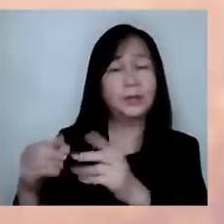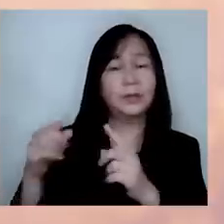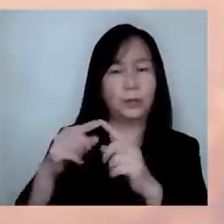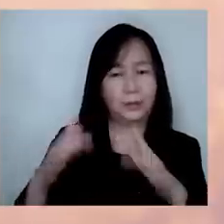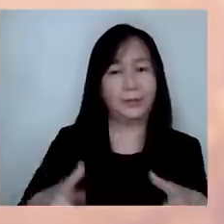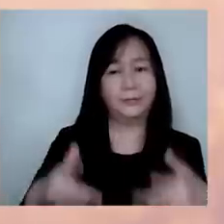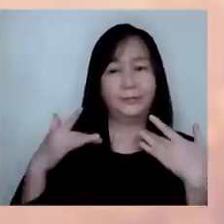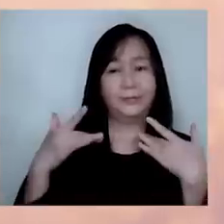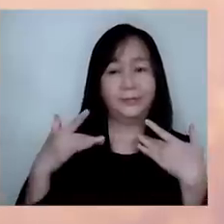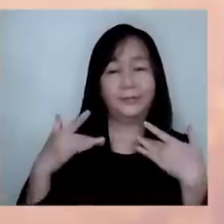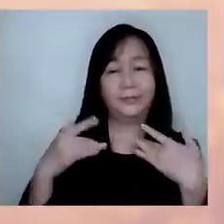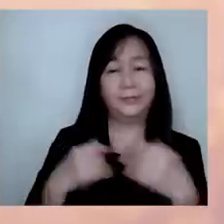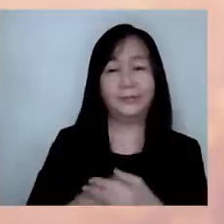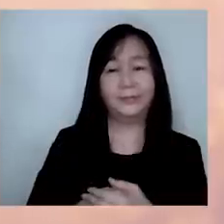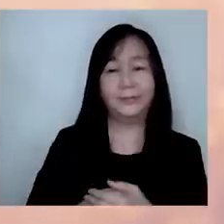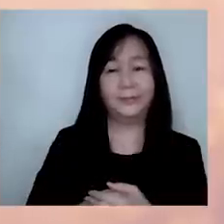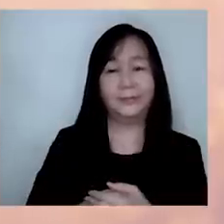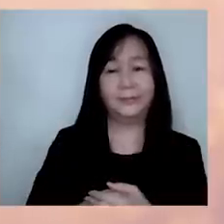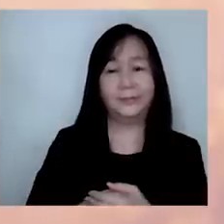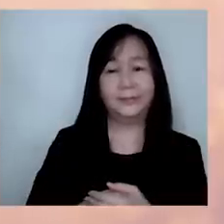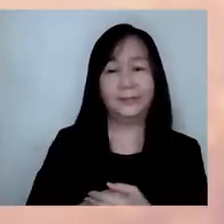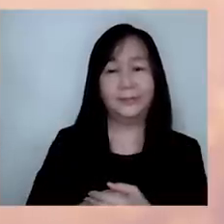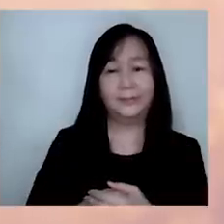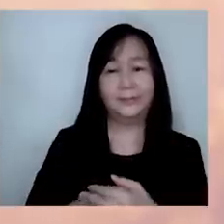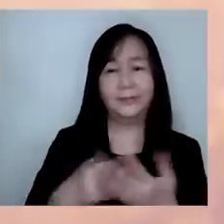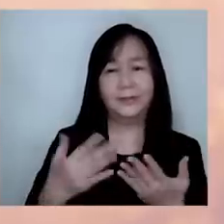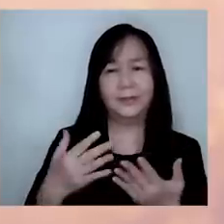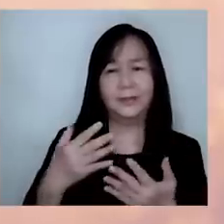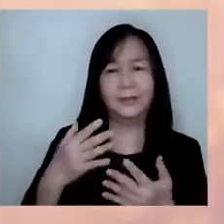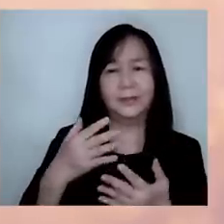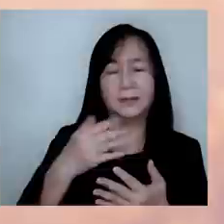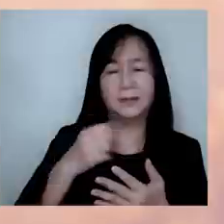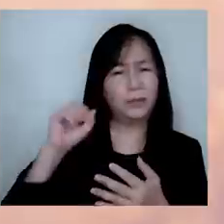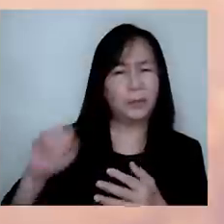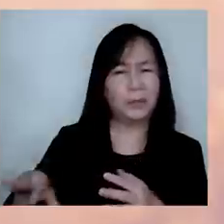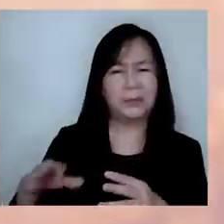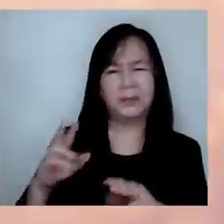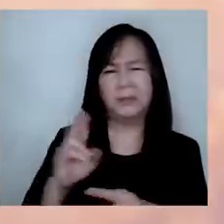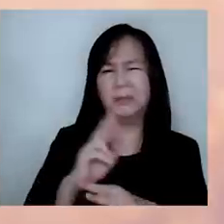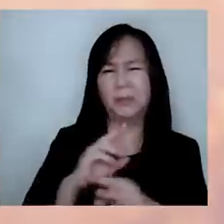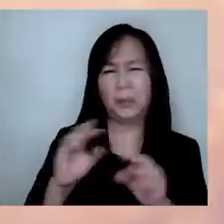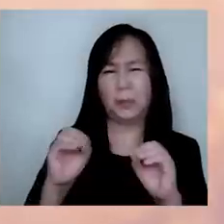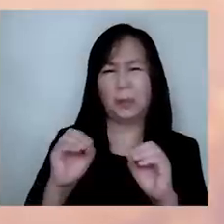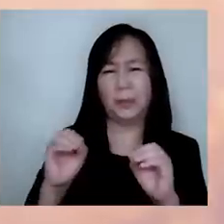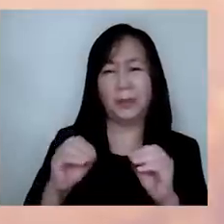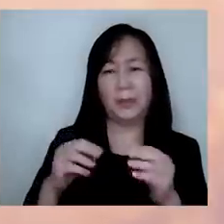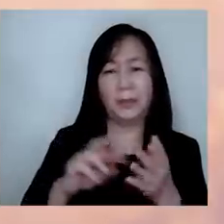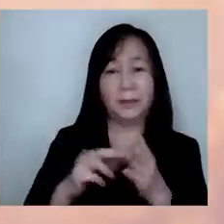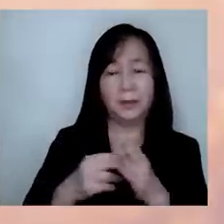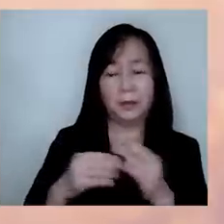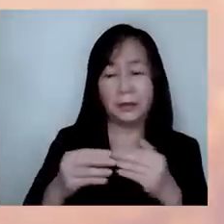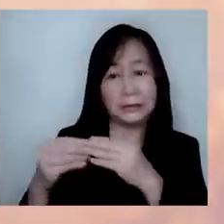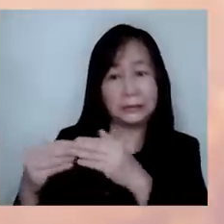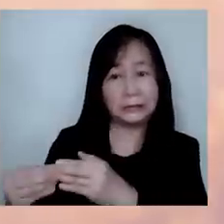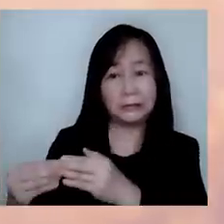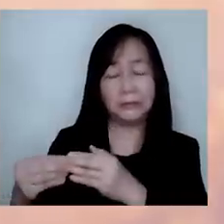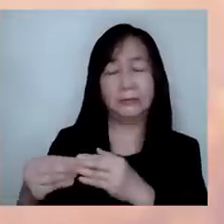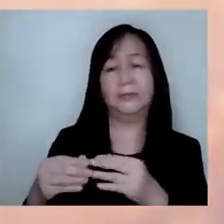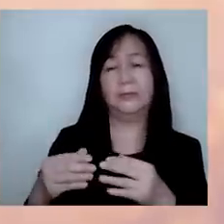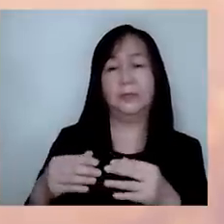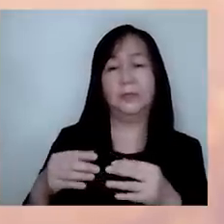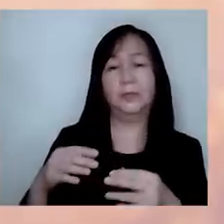forget the futile ways of living leading to corruption death